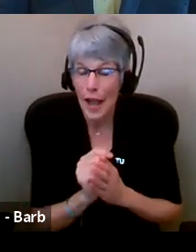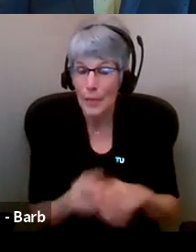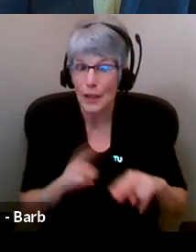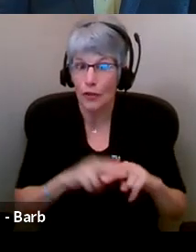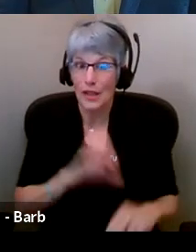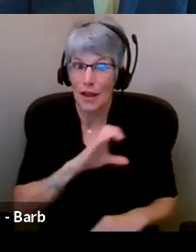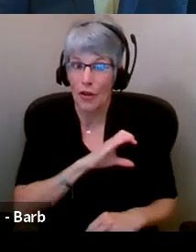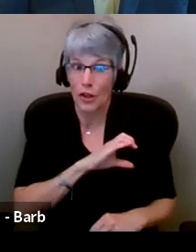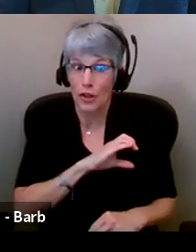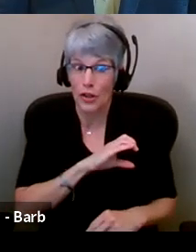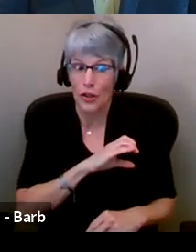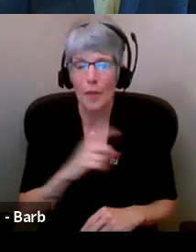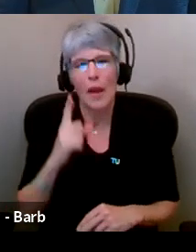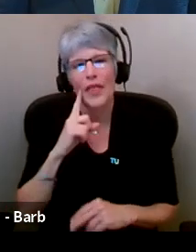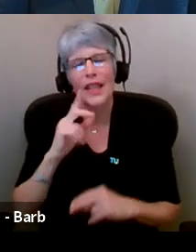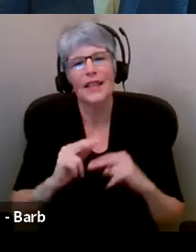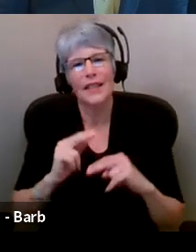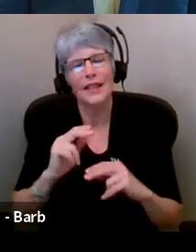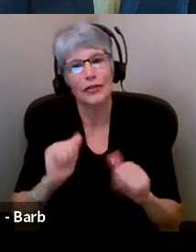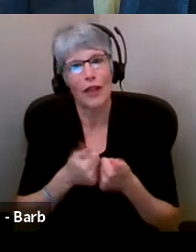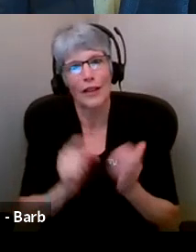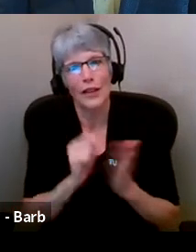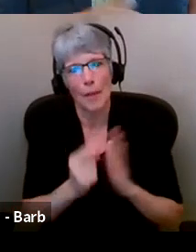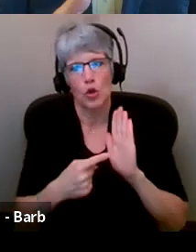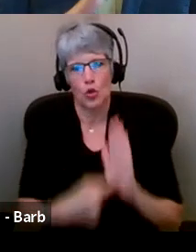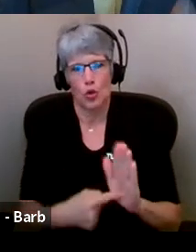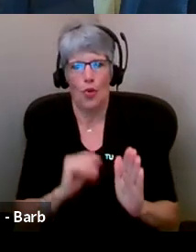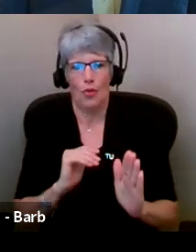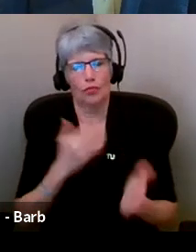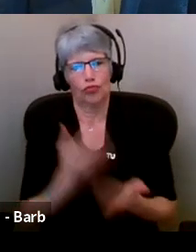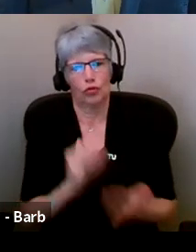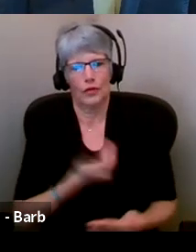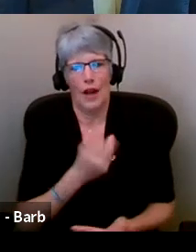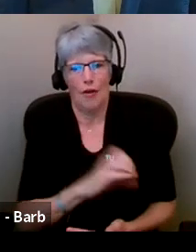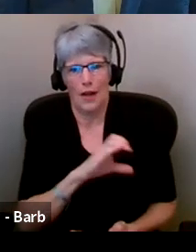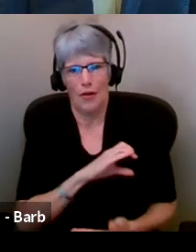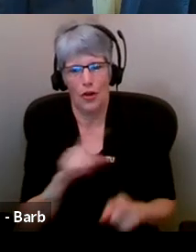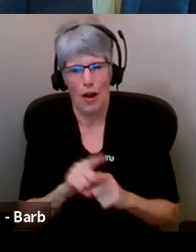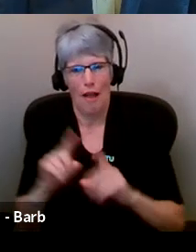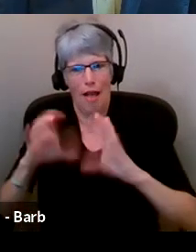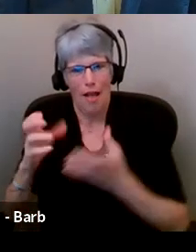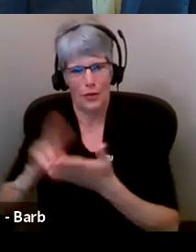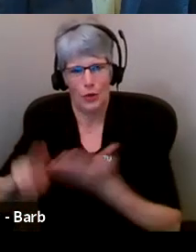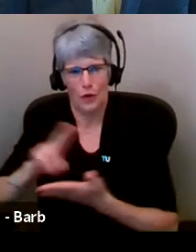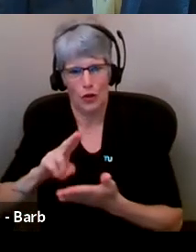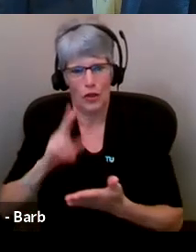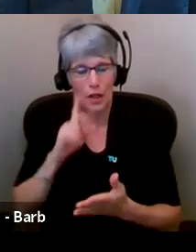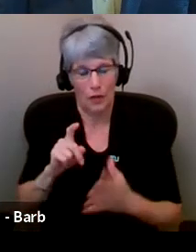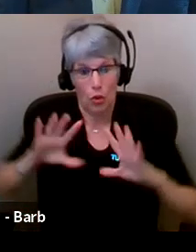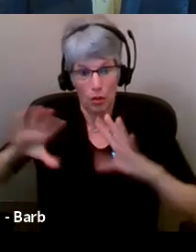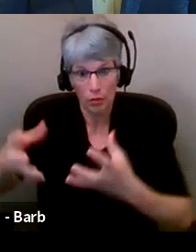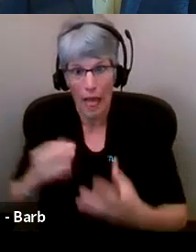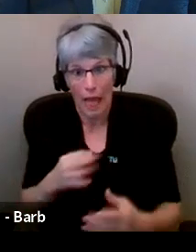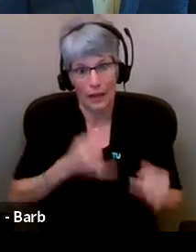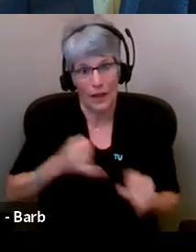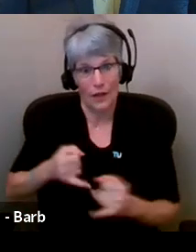think difficult times showed our character as an institution, collectively and individually. The amount of flexibility and resiliency that we've